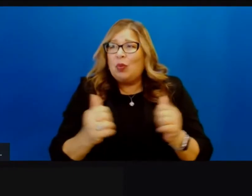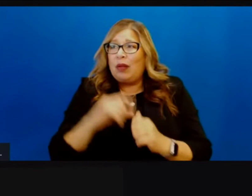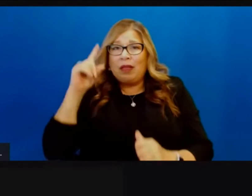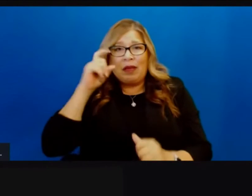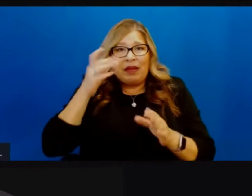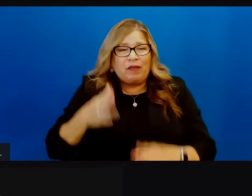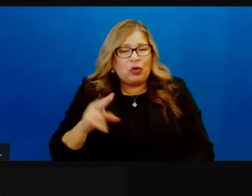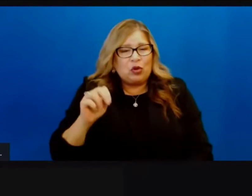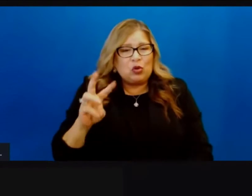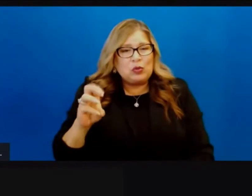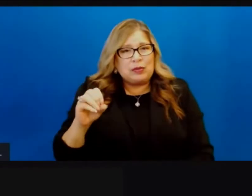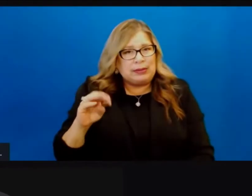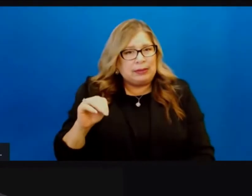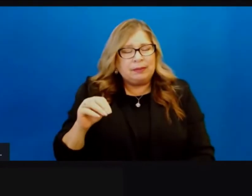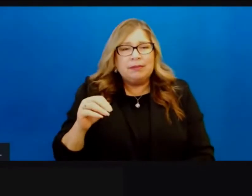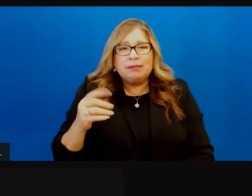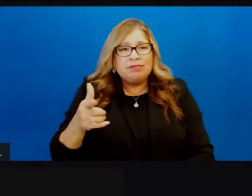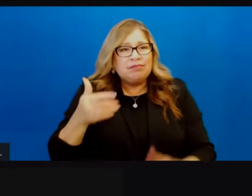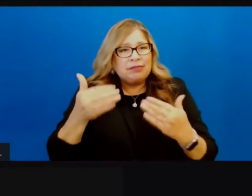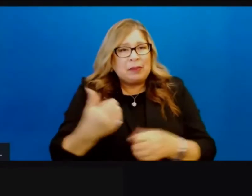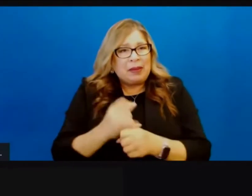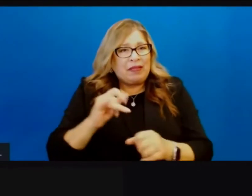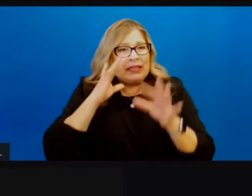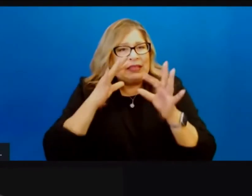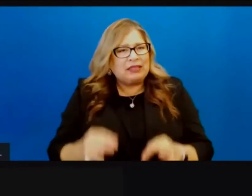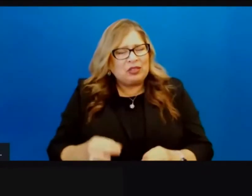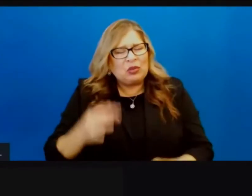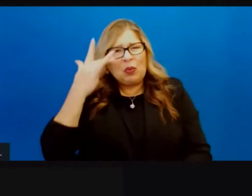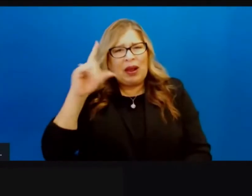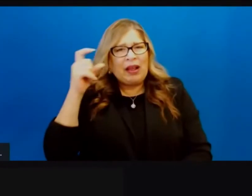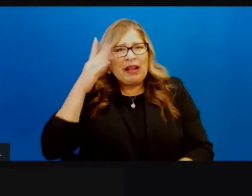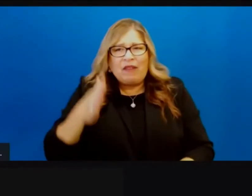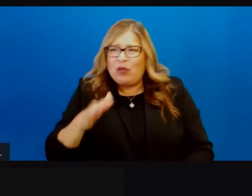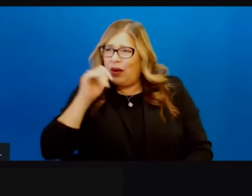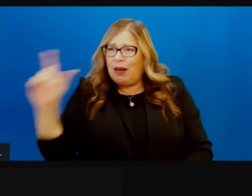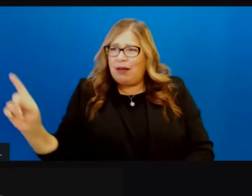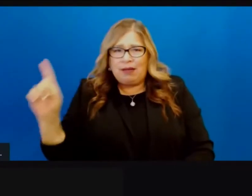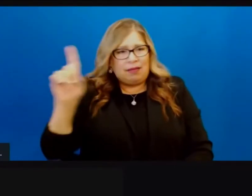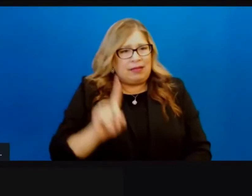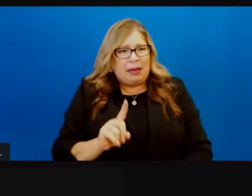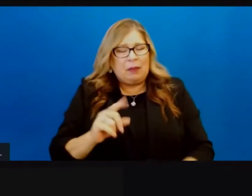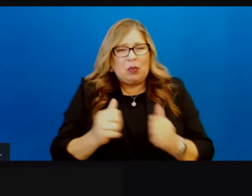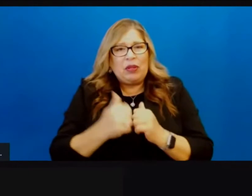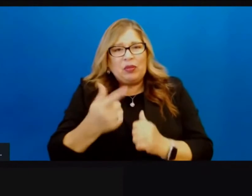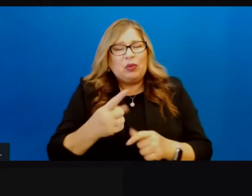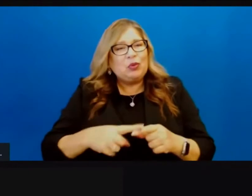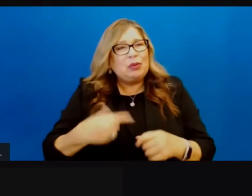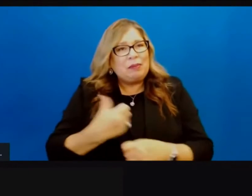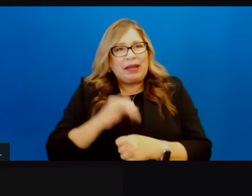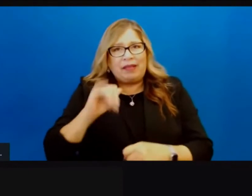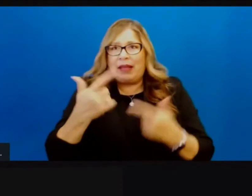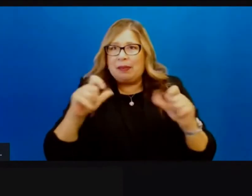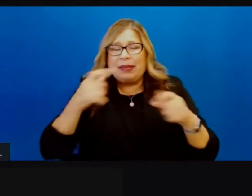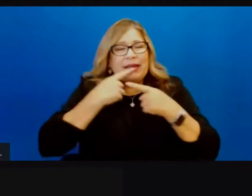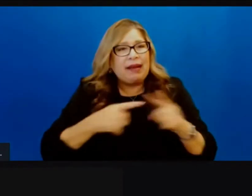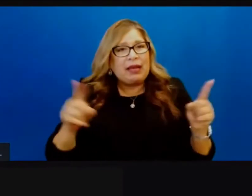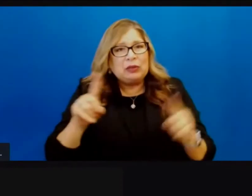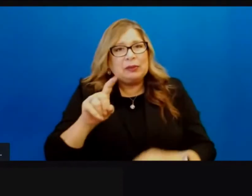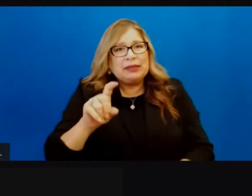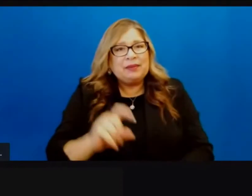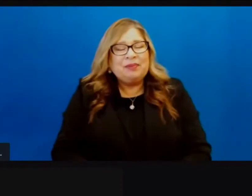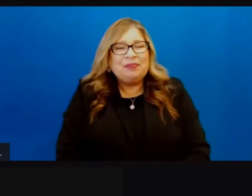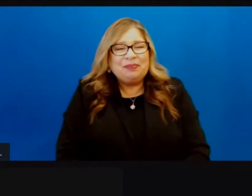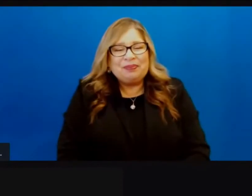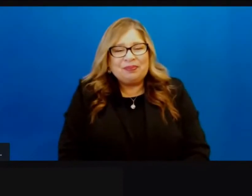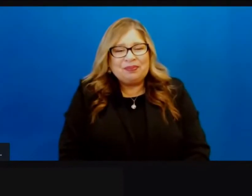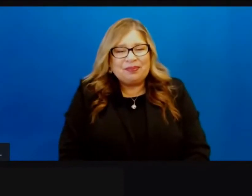decision, and wondering why he is not with you to make this highly anticipated major announcement. Yeah, I mean,